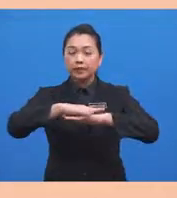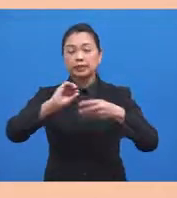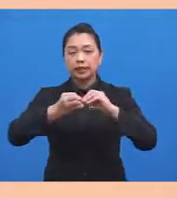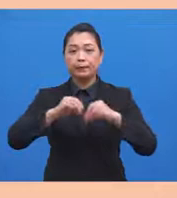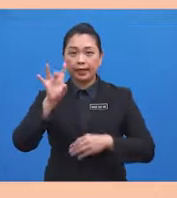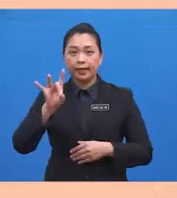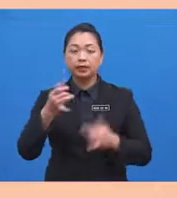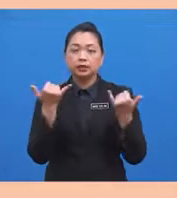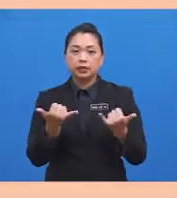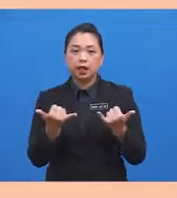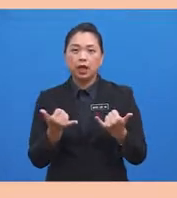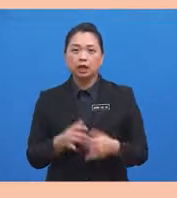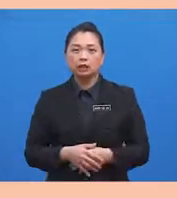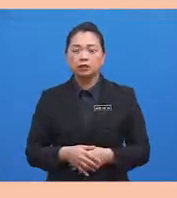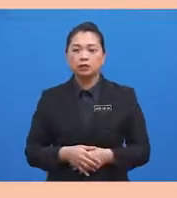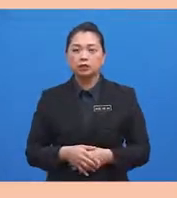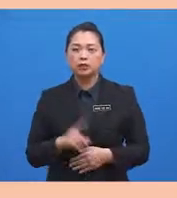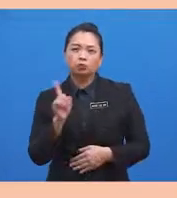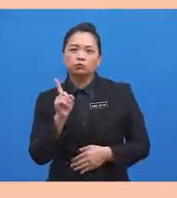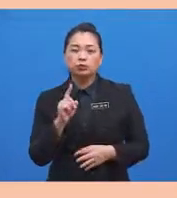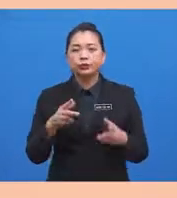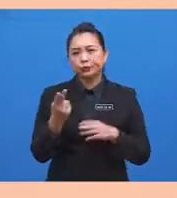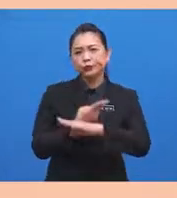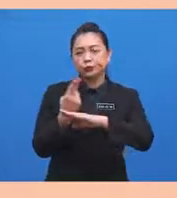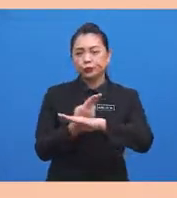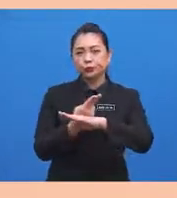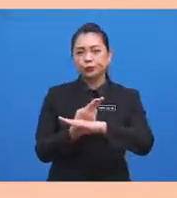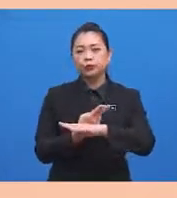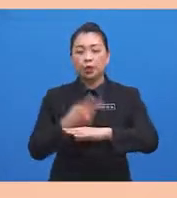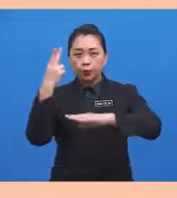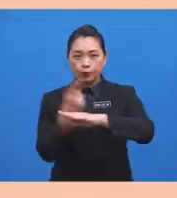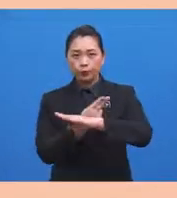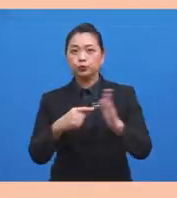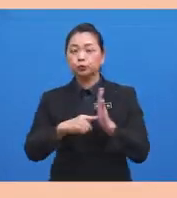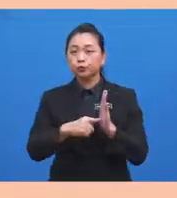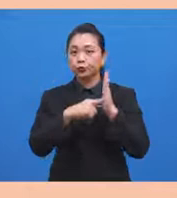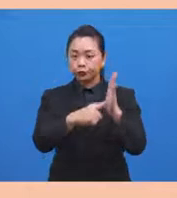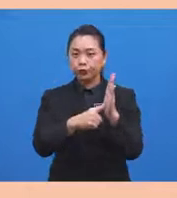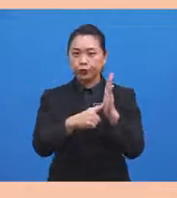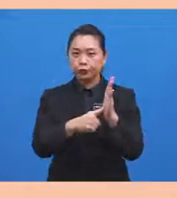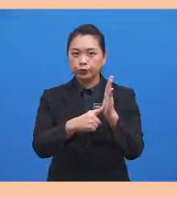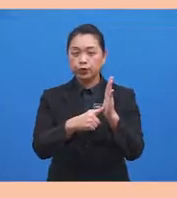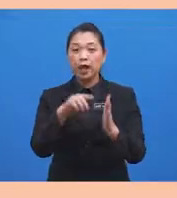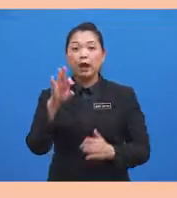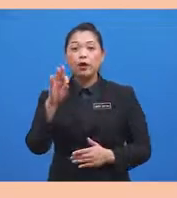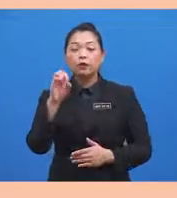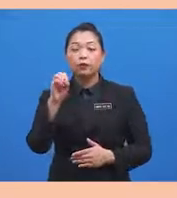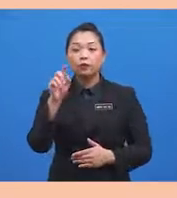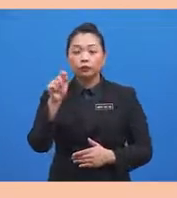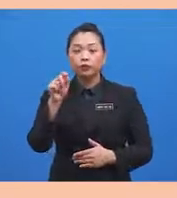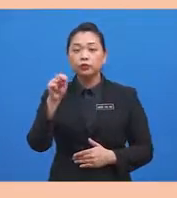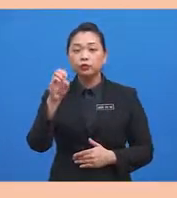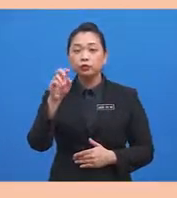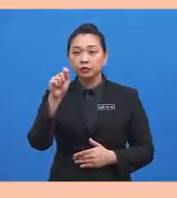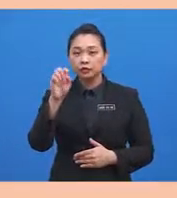8, now, when is the asterisk used? We use the asterisk to show that a footnote, reference, or